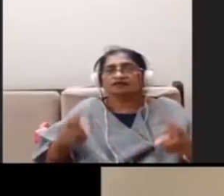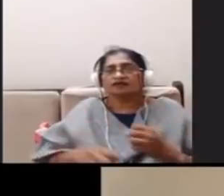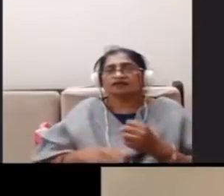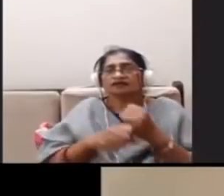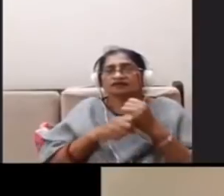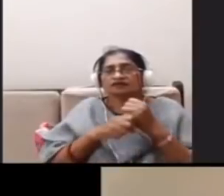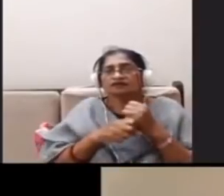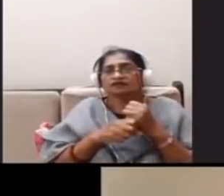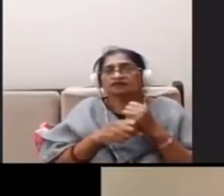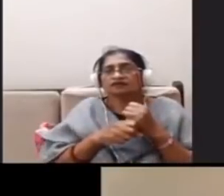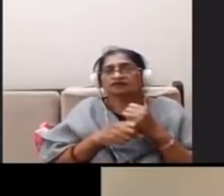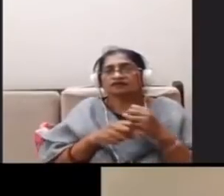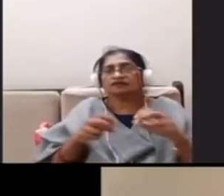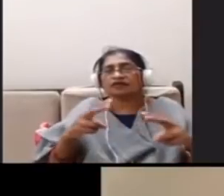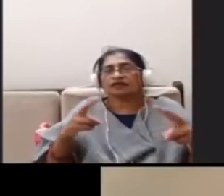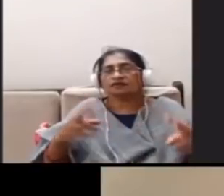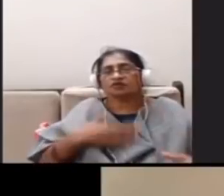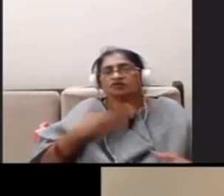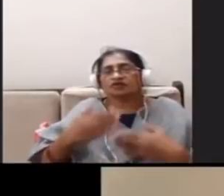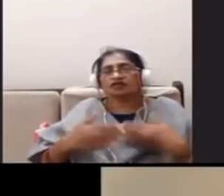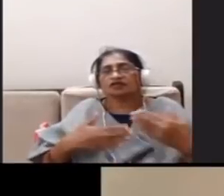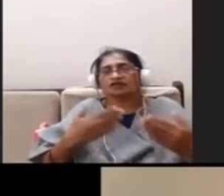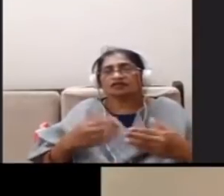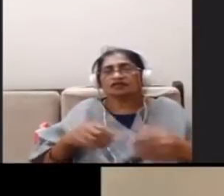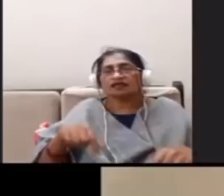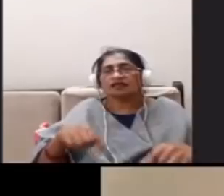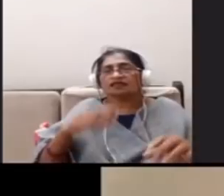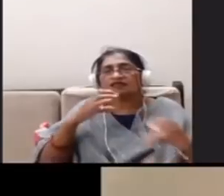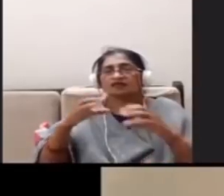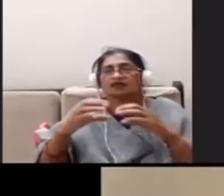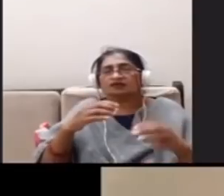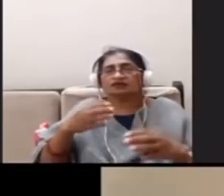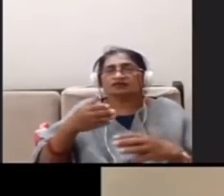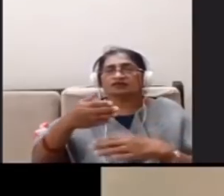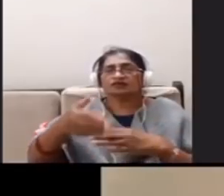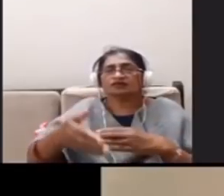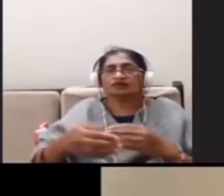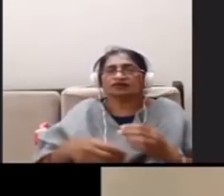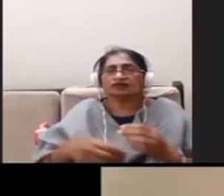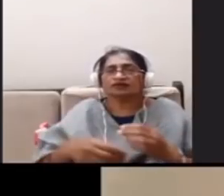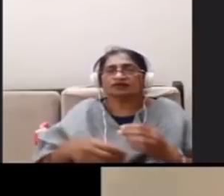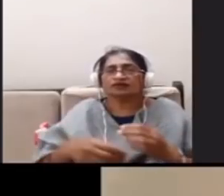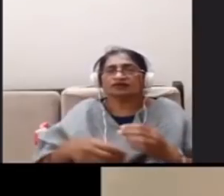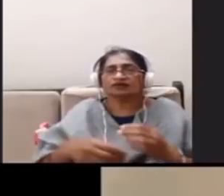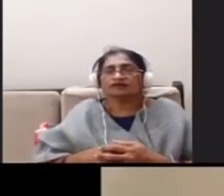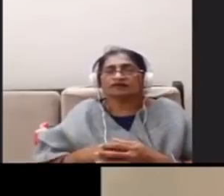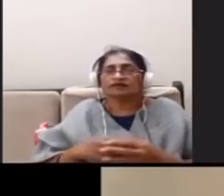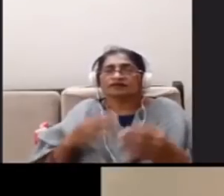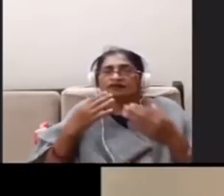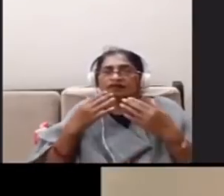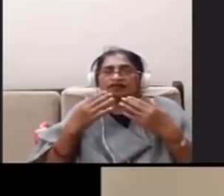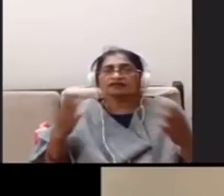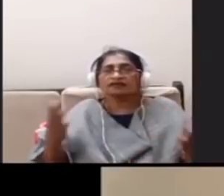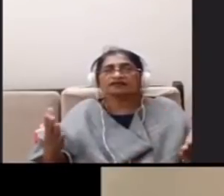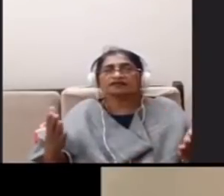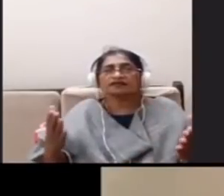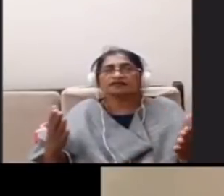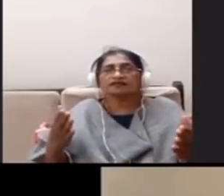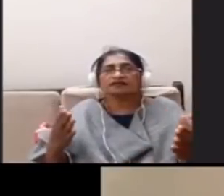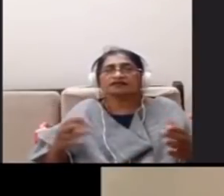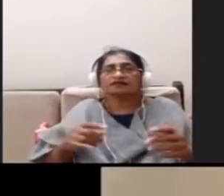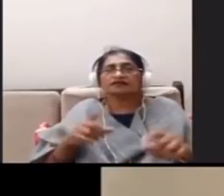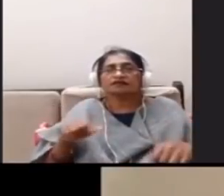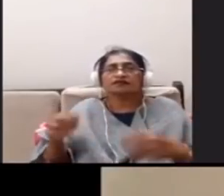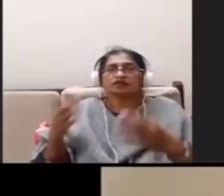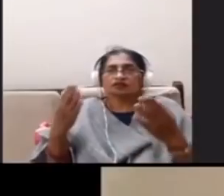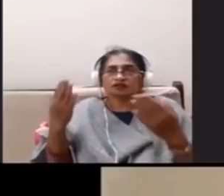and you know, I'm so glad we're able to get this conversation going now in this space. Thanks a lot. And I thank everyone for waiting